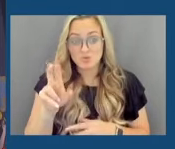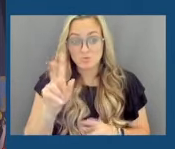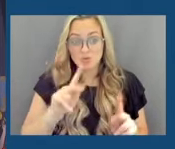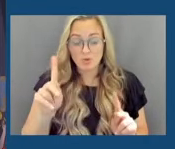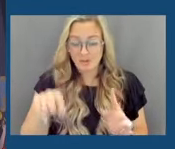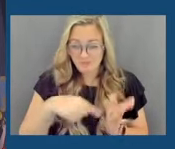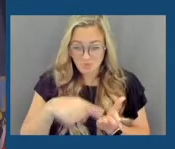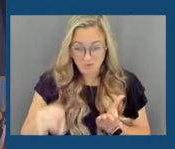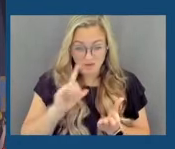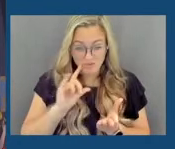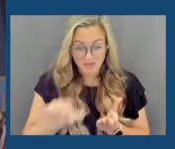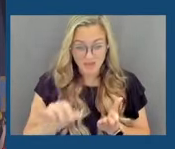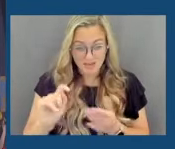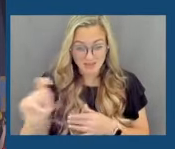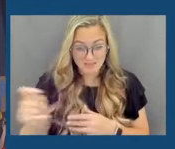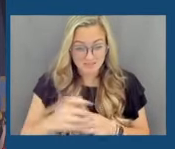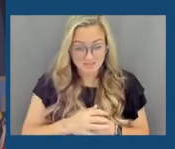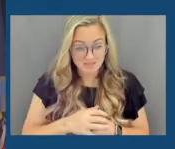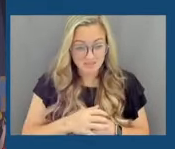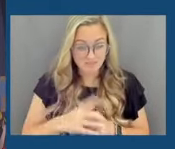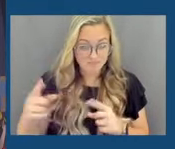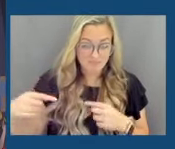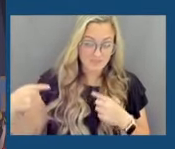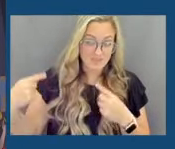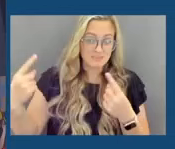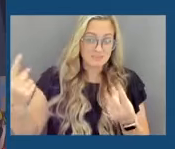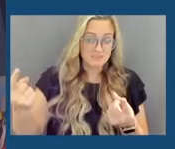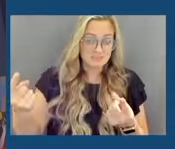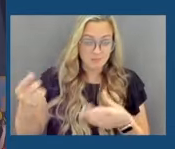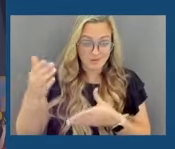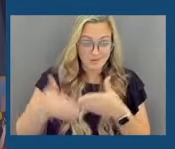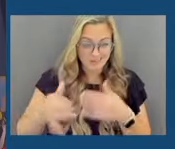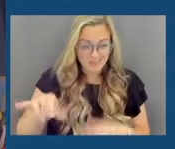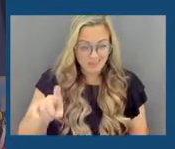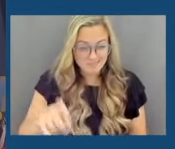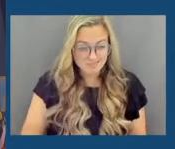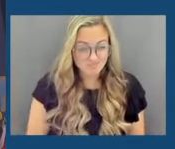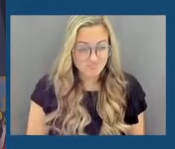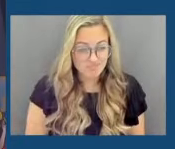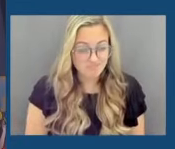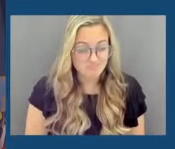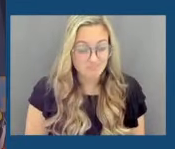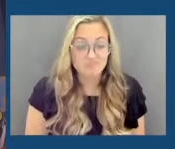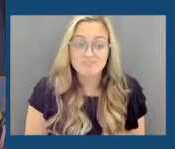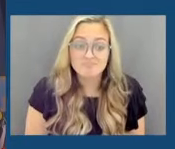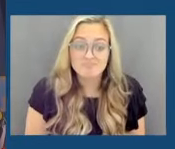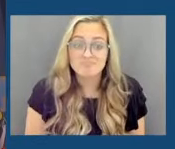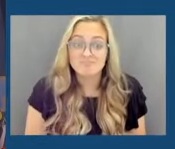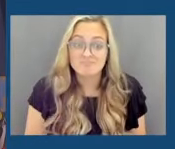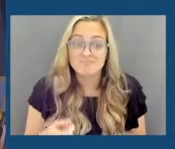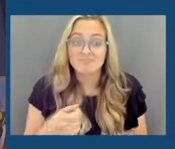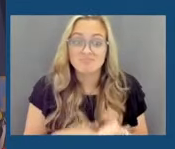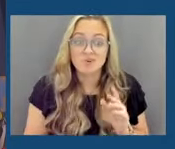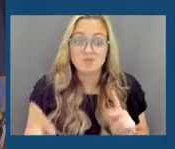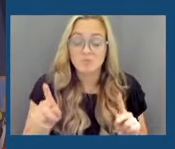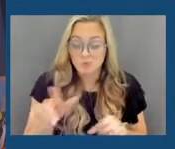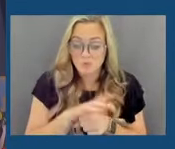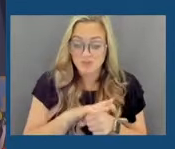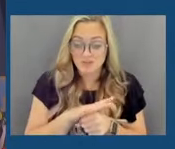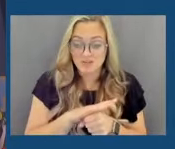pay since the time when you ended this? It's costed individuals in these areas